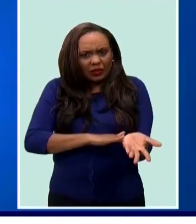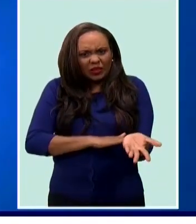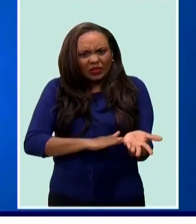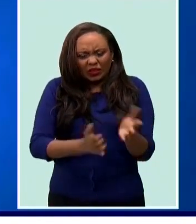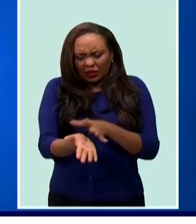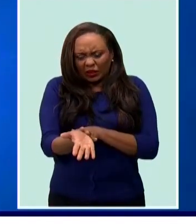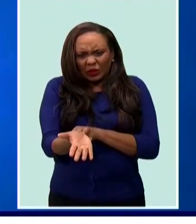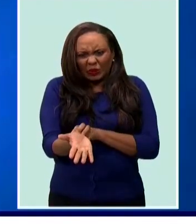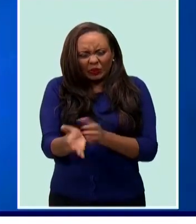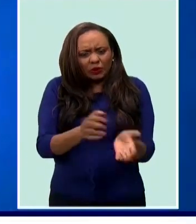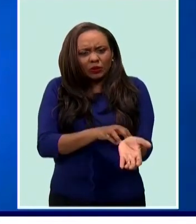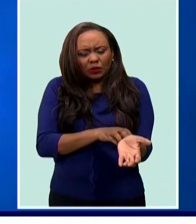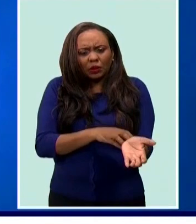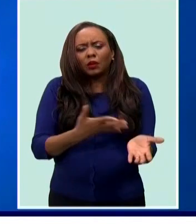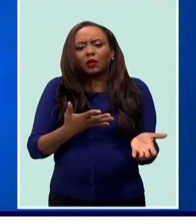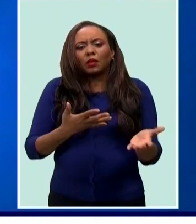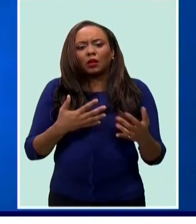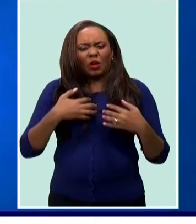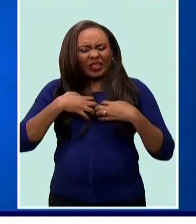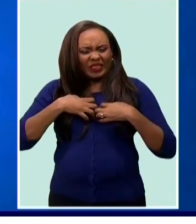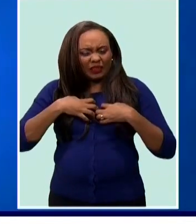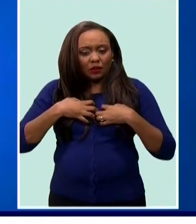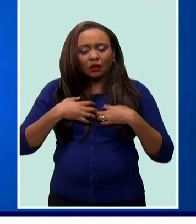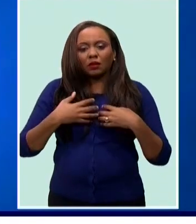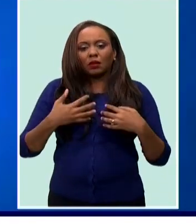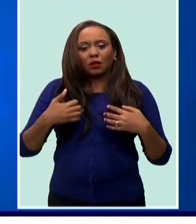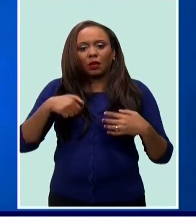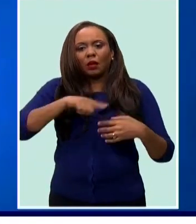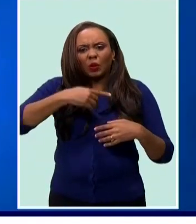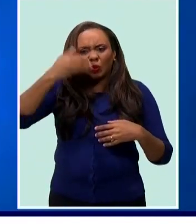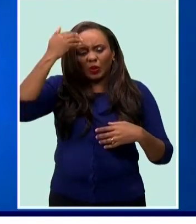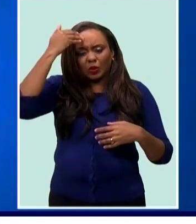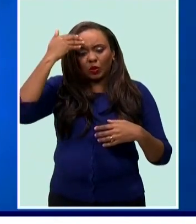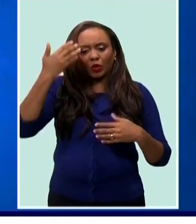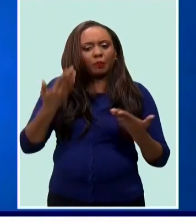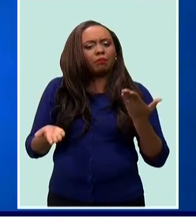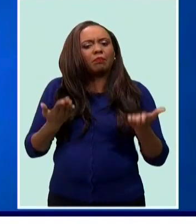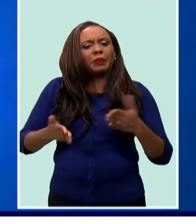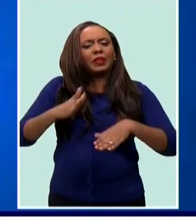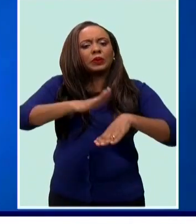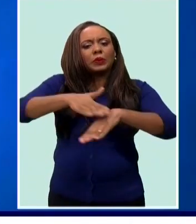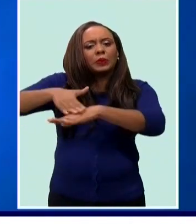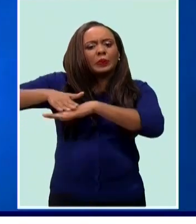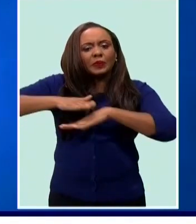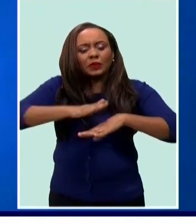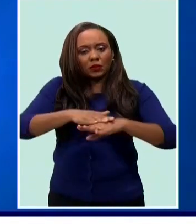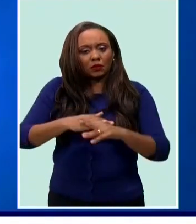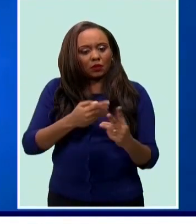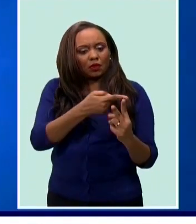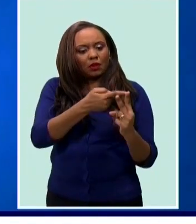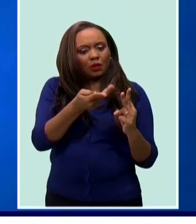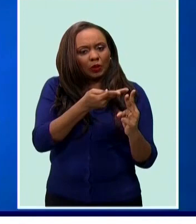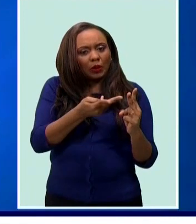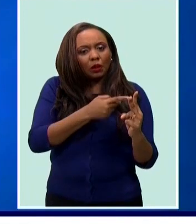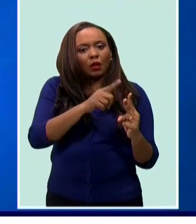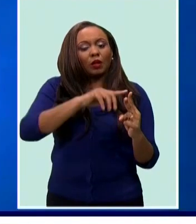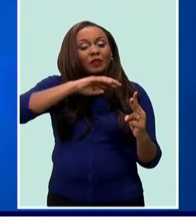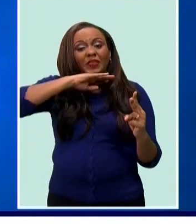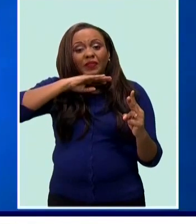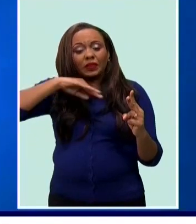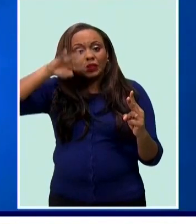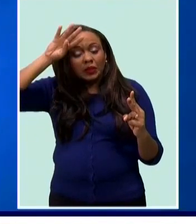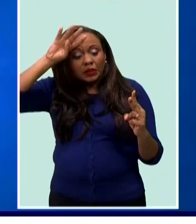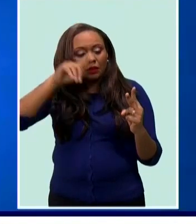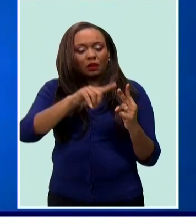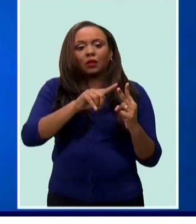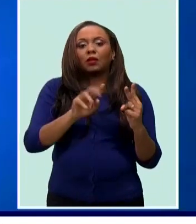broad basis for making sure that all our systems are alerted. So we have fever and rash surveillance. and that's